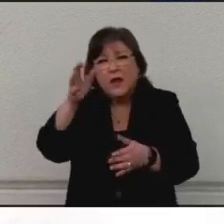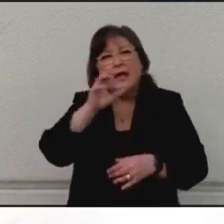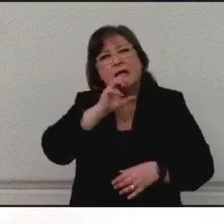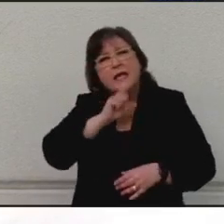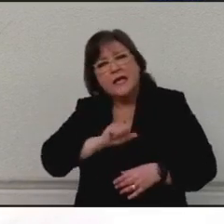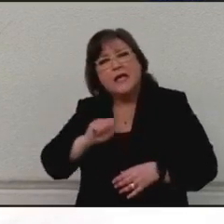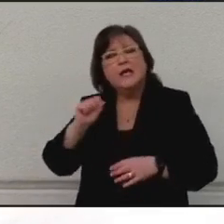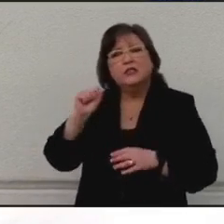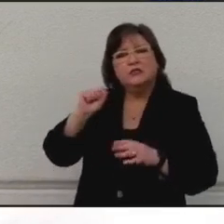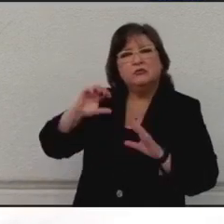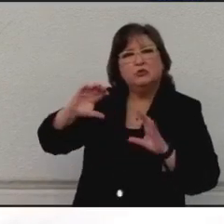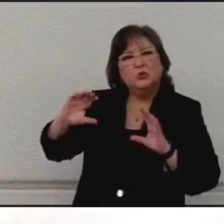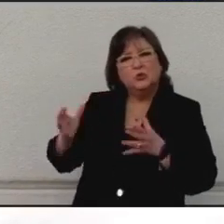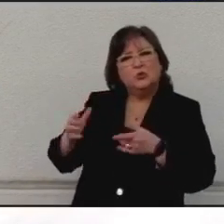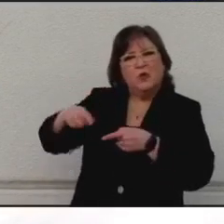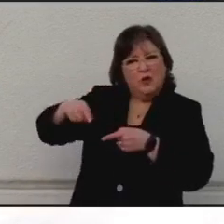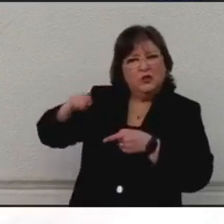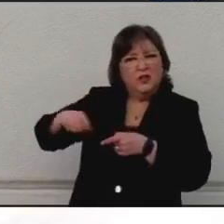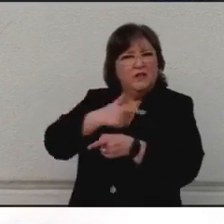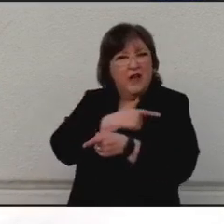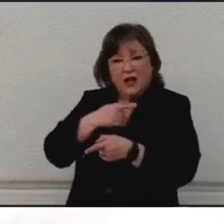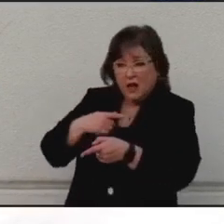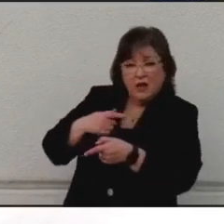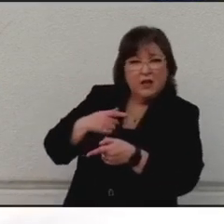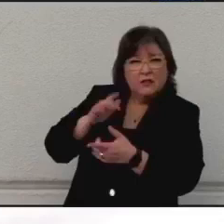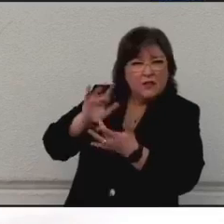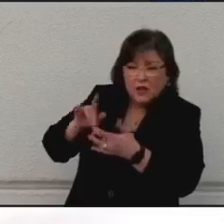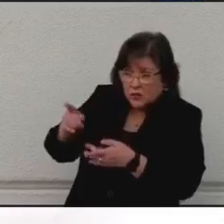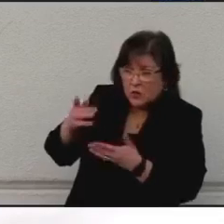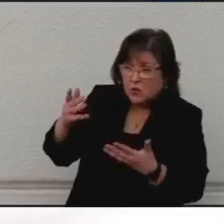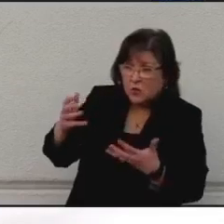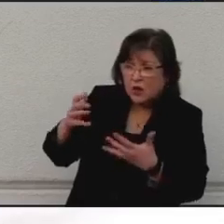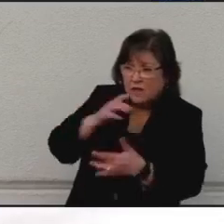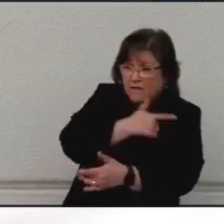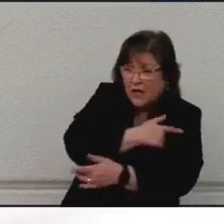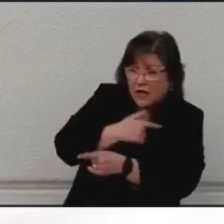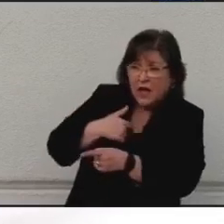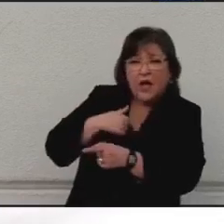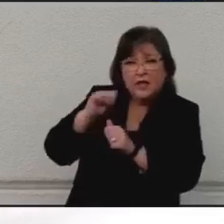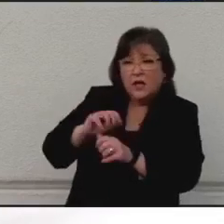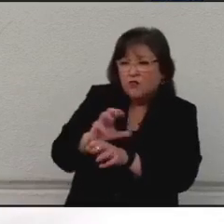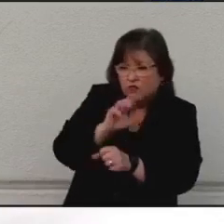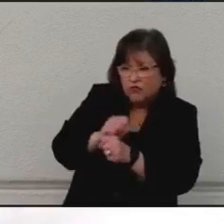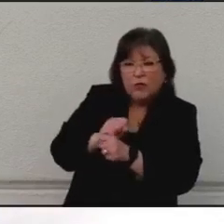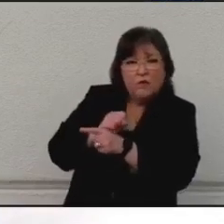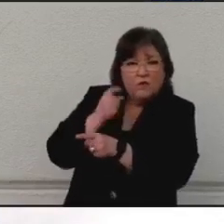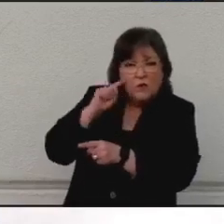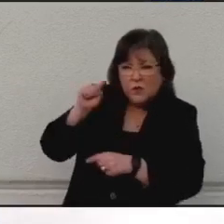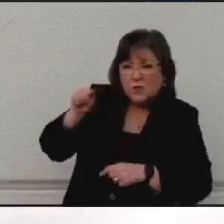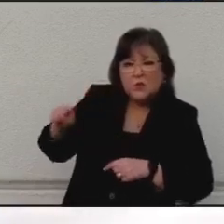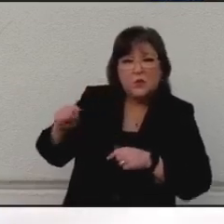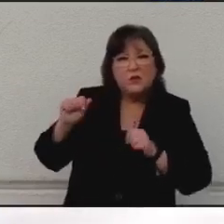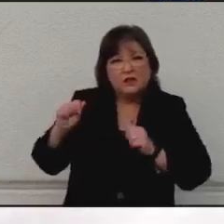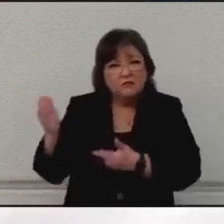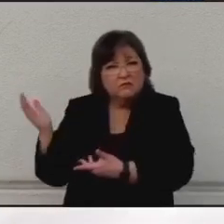and say, hey, have you been vaccinated? Do you want me to register you? Thank you very much.